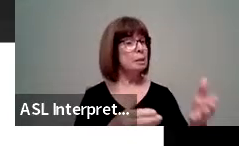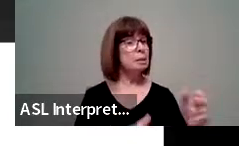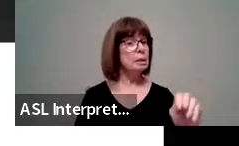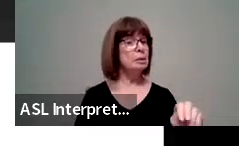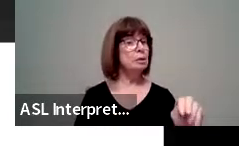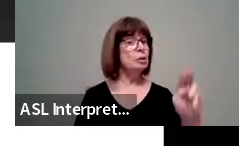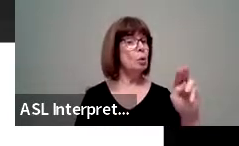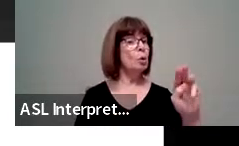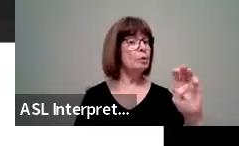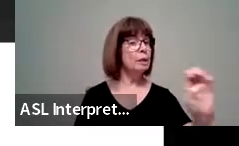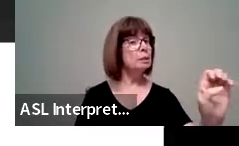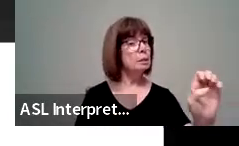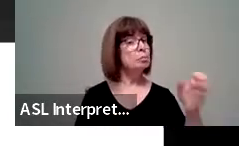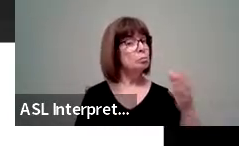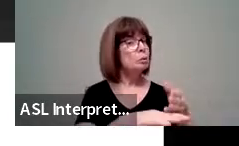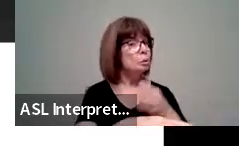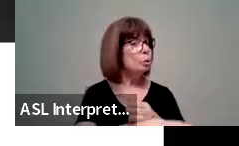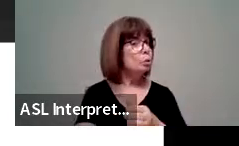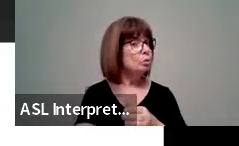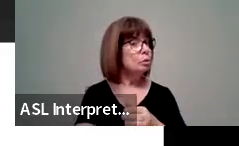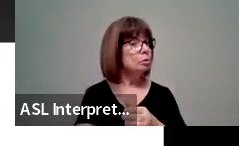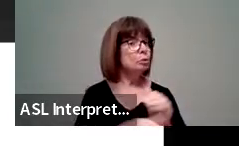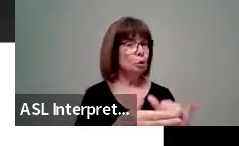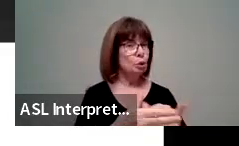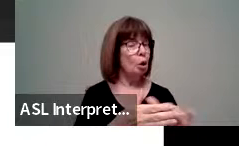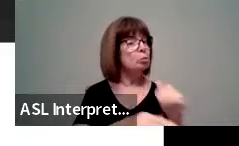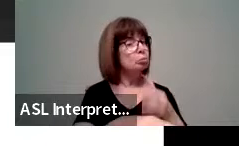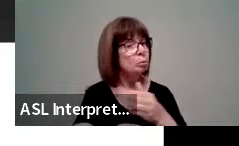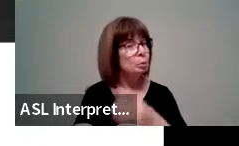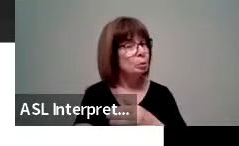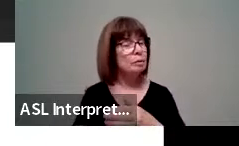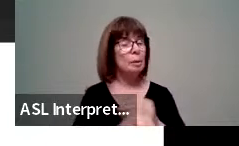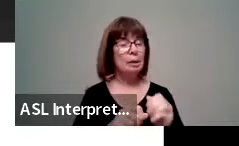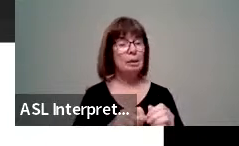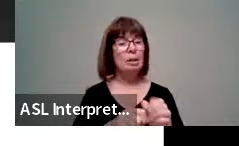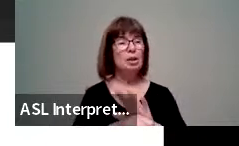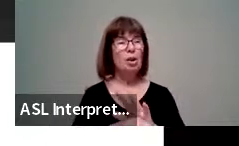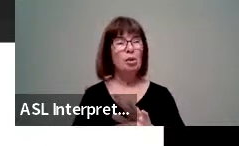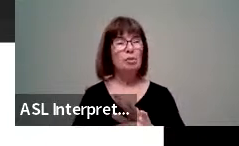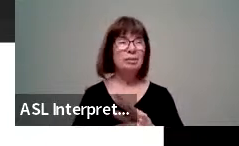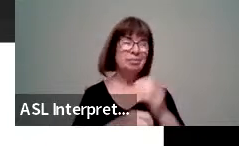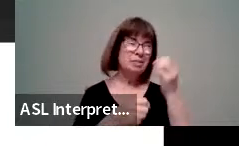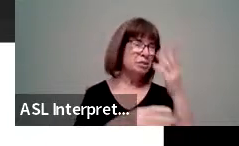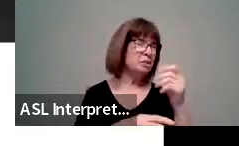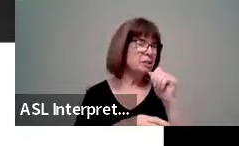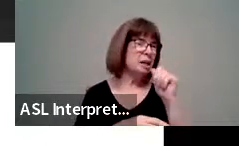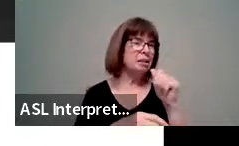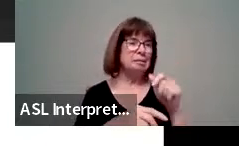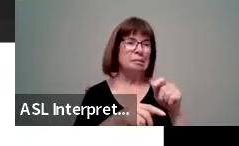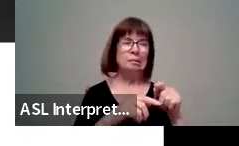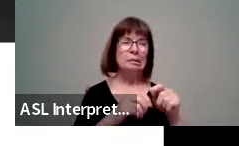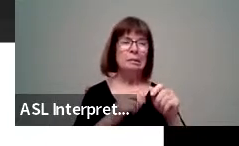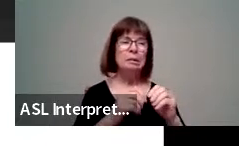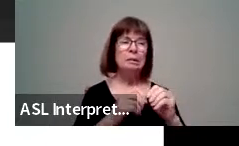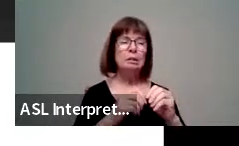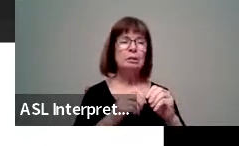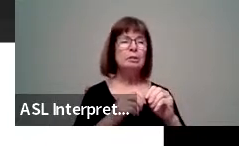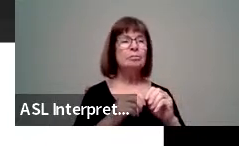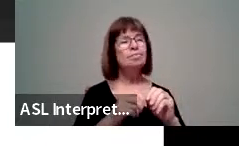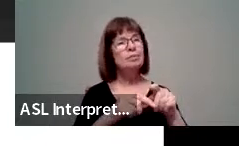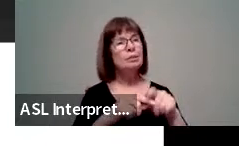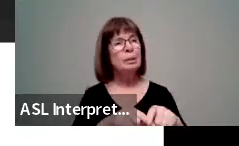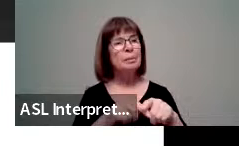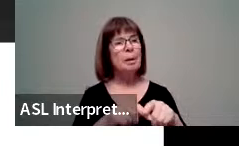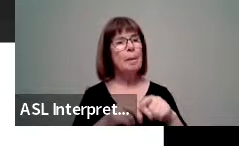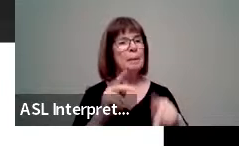New York's data, but also COVID data is probably a little less reliable these days. People are testing less and